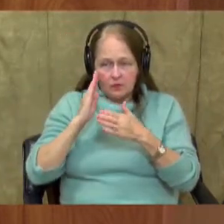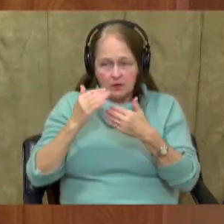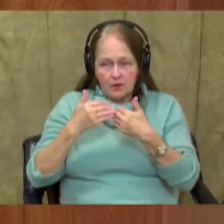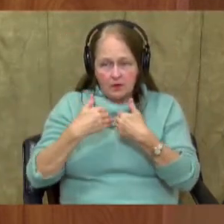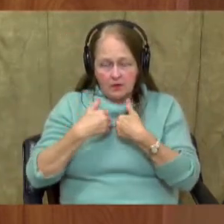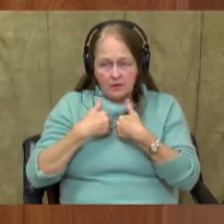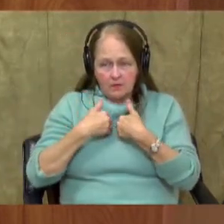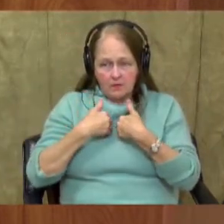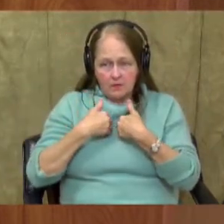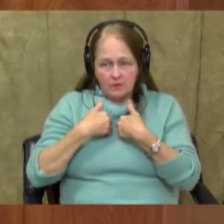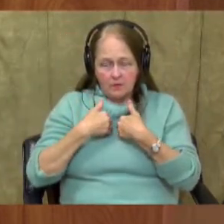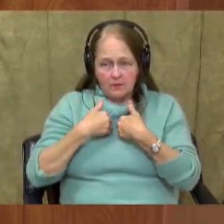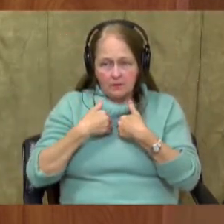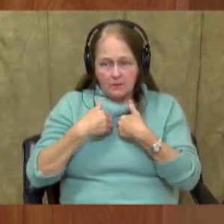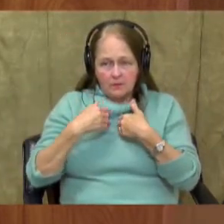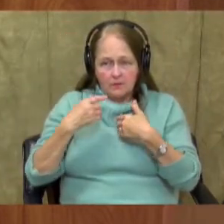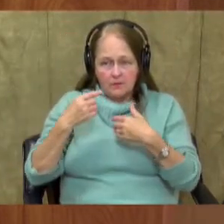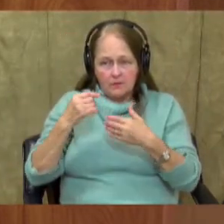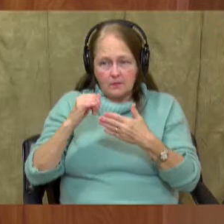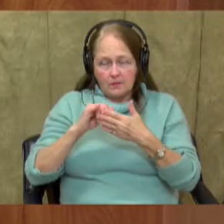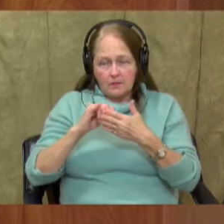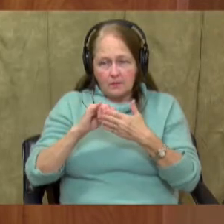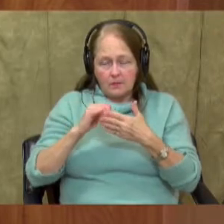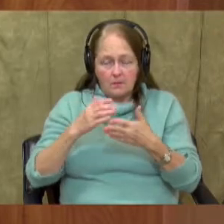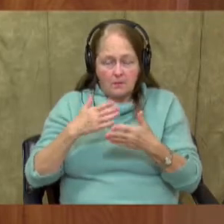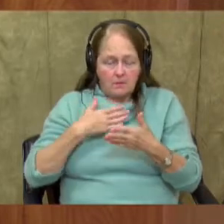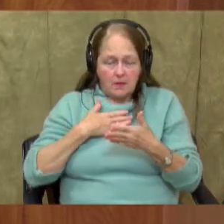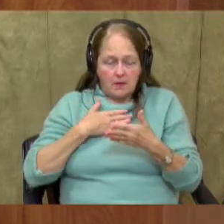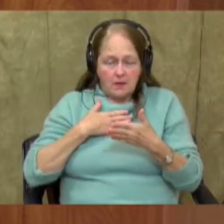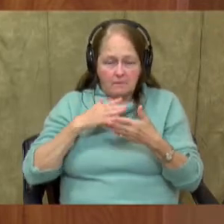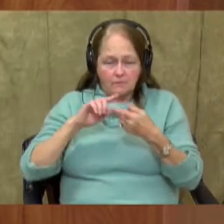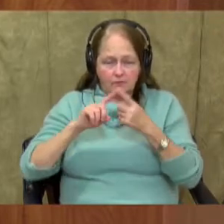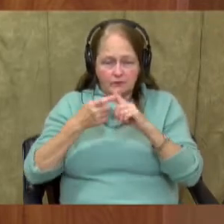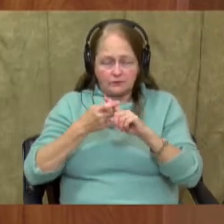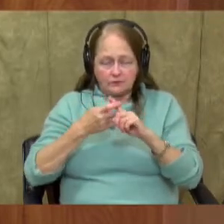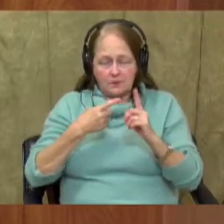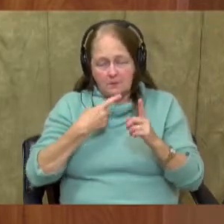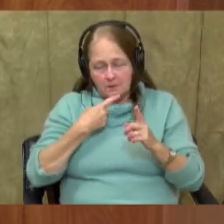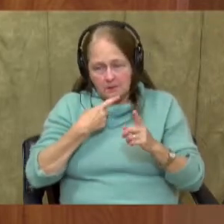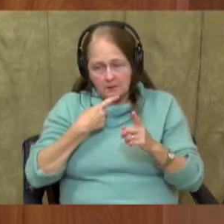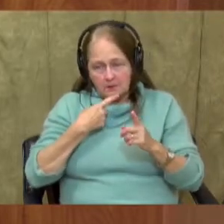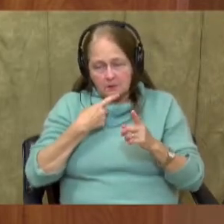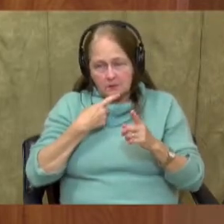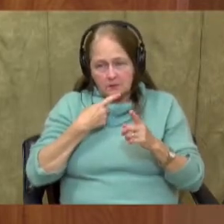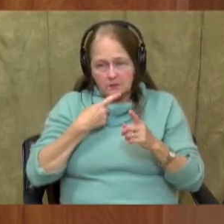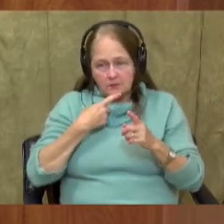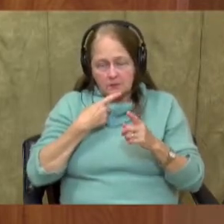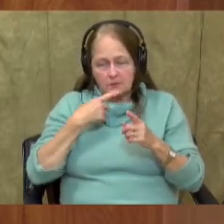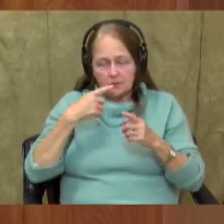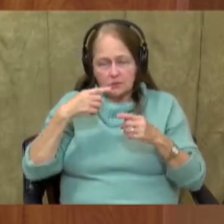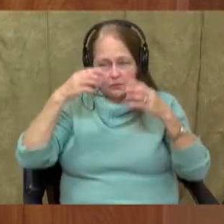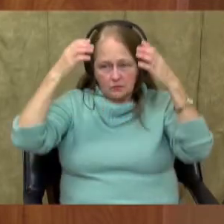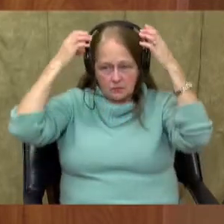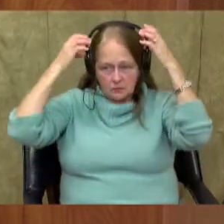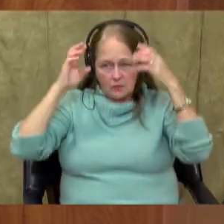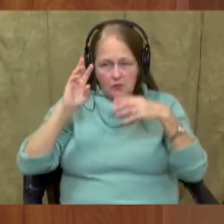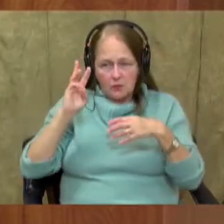having withdrawals from the most magical place on earth. What would happen if you saw this